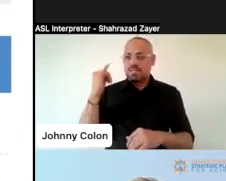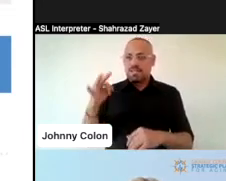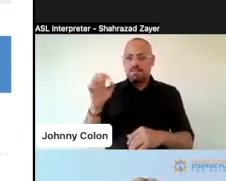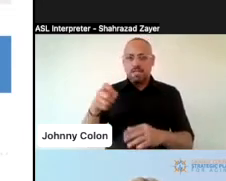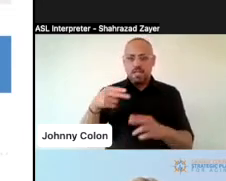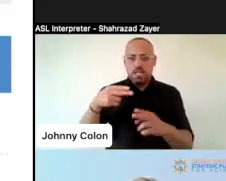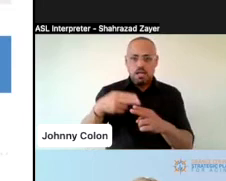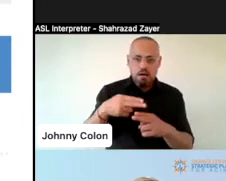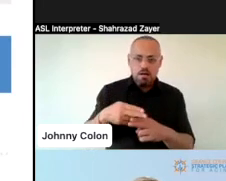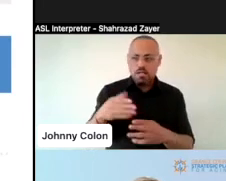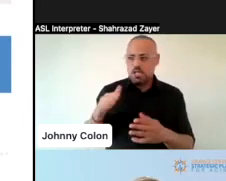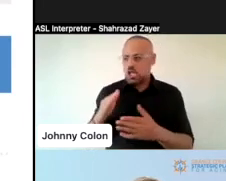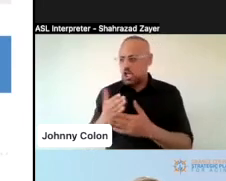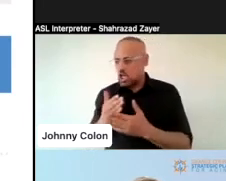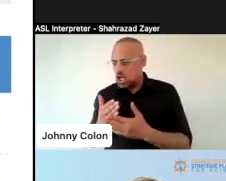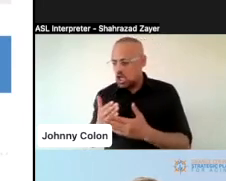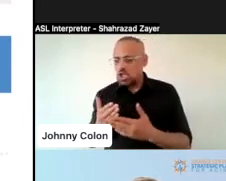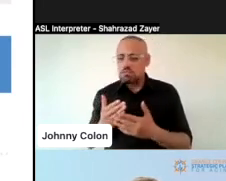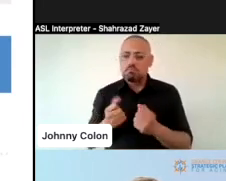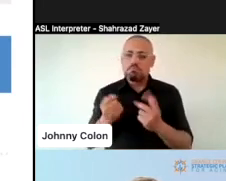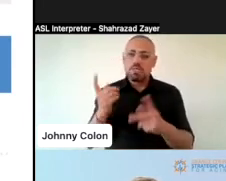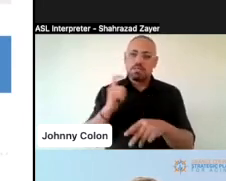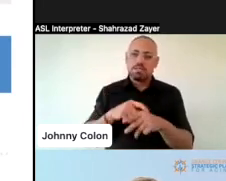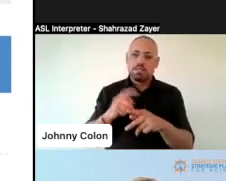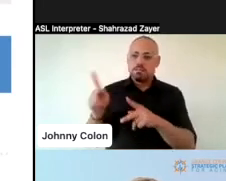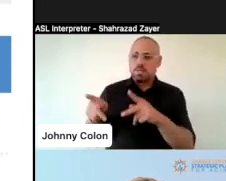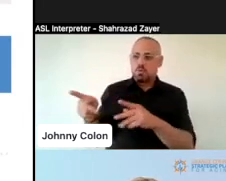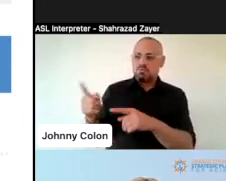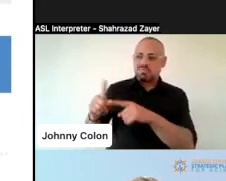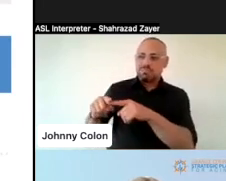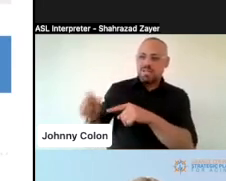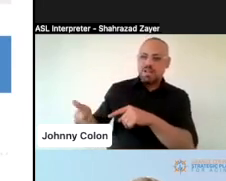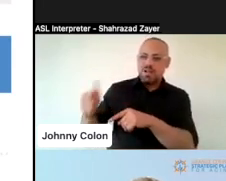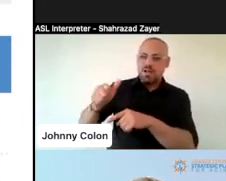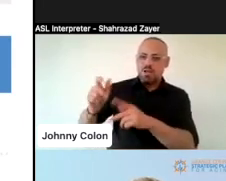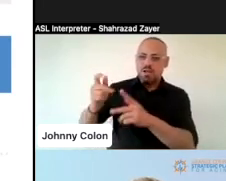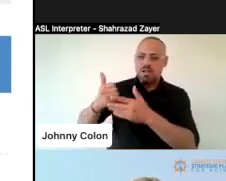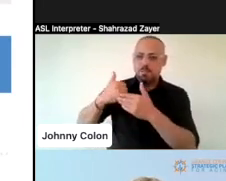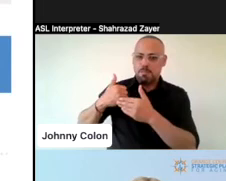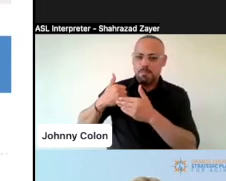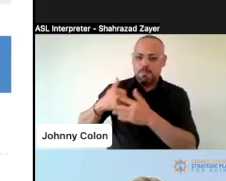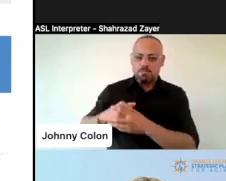and cook it, a lot of these people rely on others to help prepare the food.